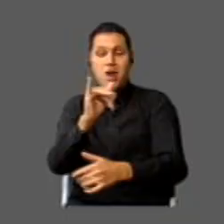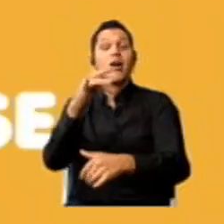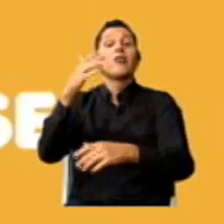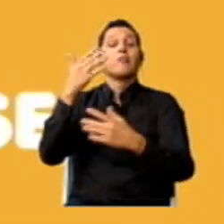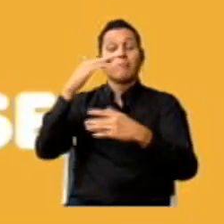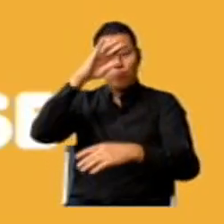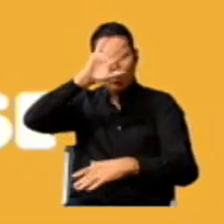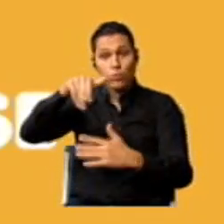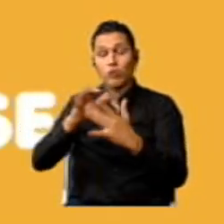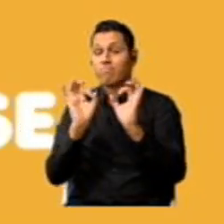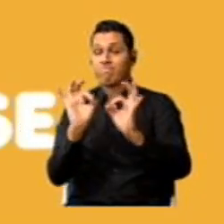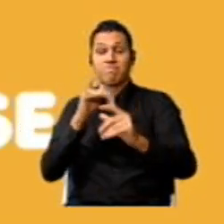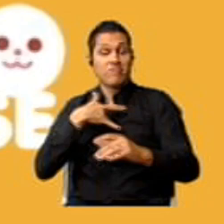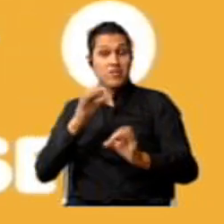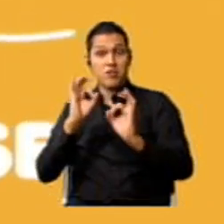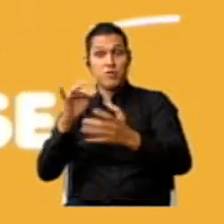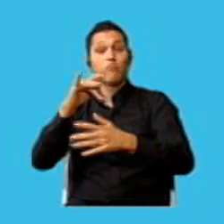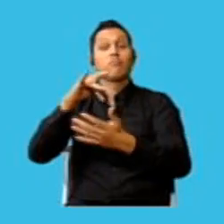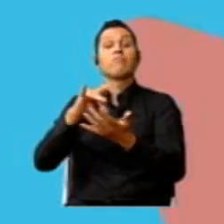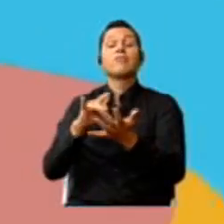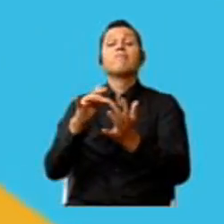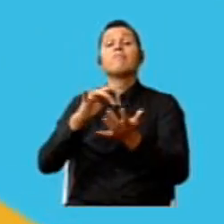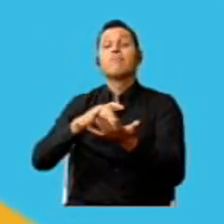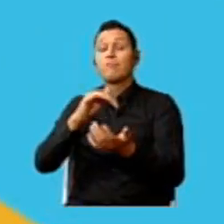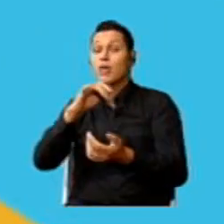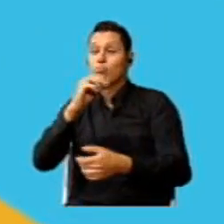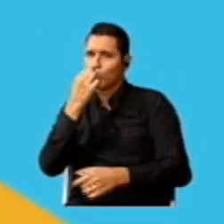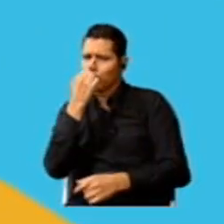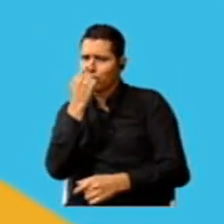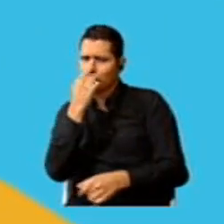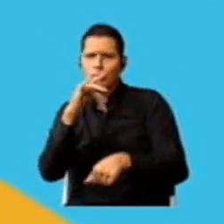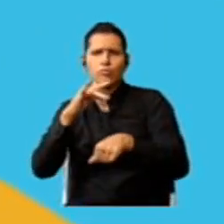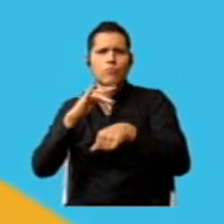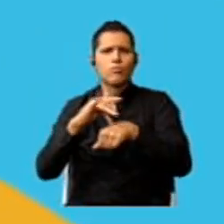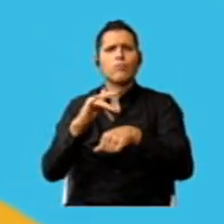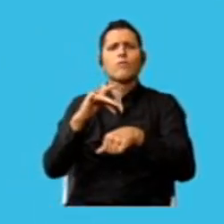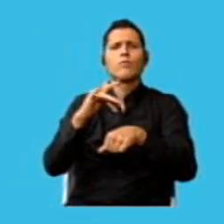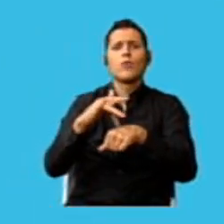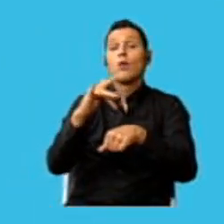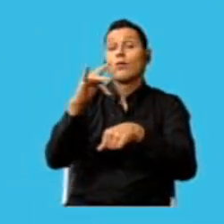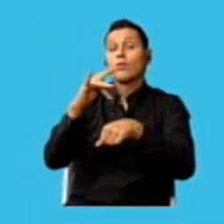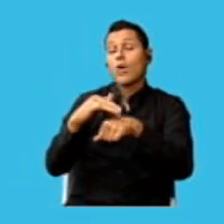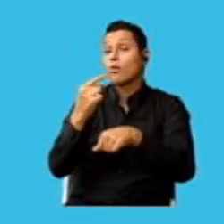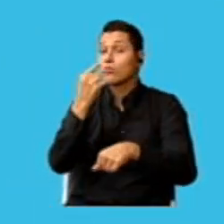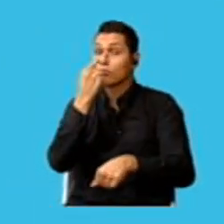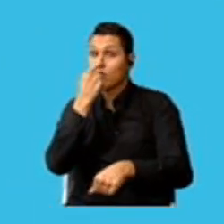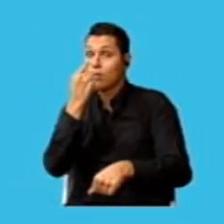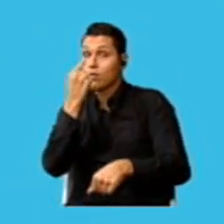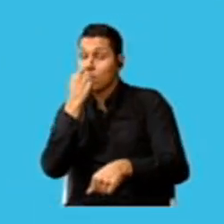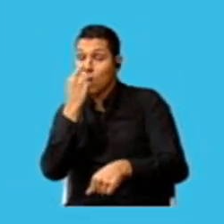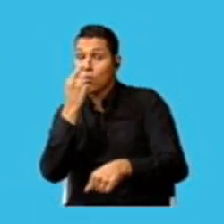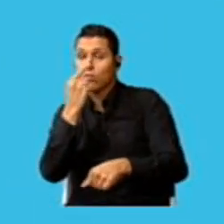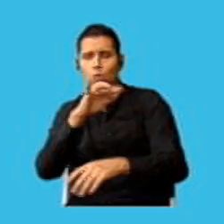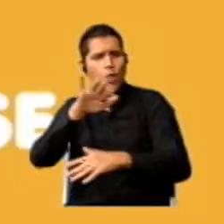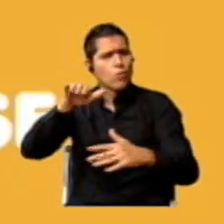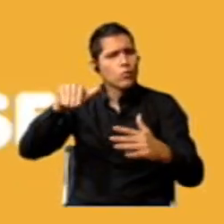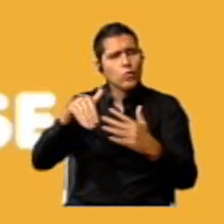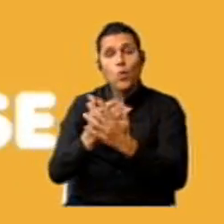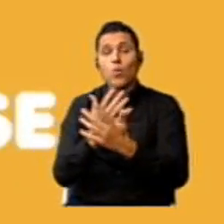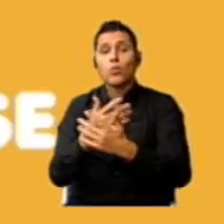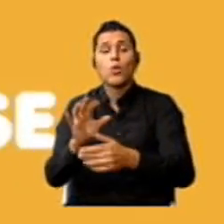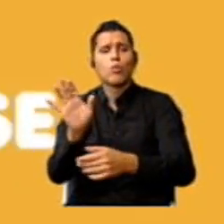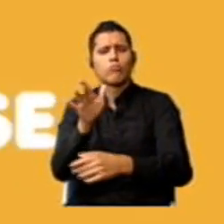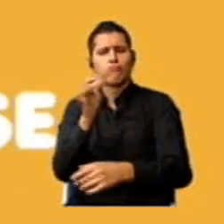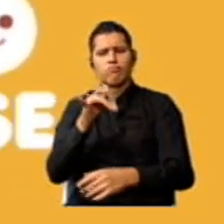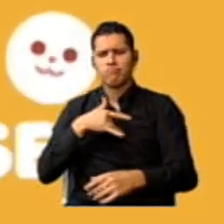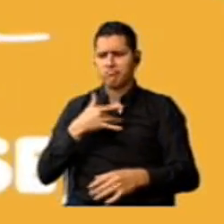Hello, everyone. Touch your nose. Touch your nose. Touch your nose.